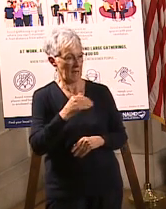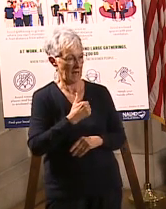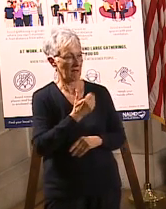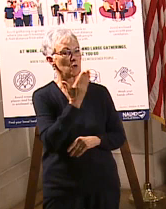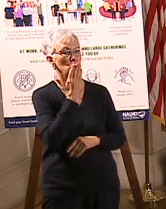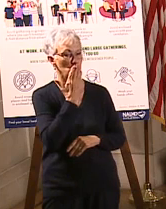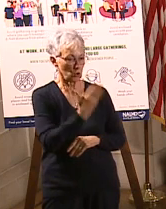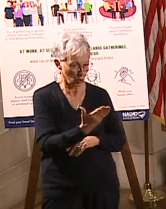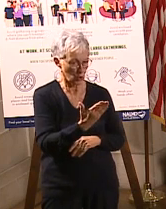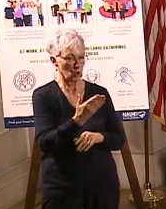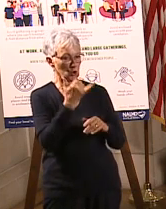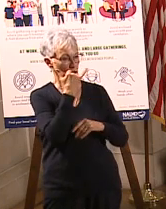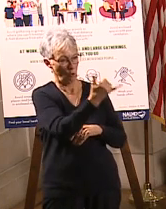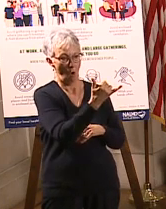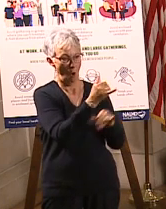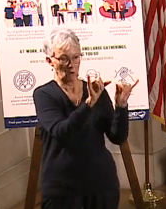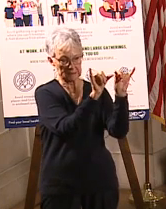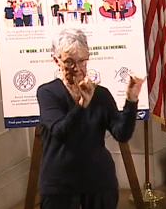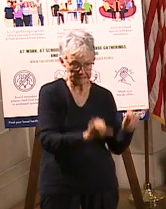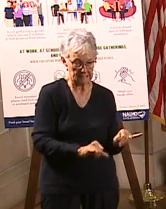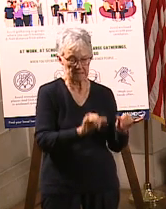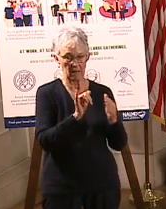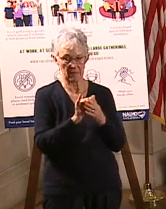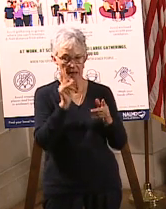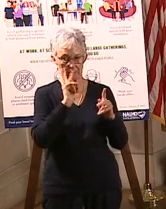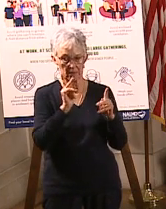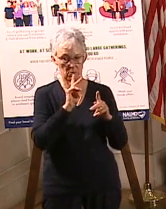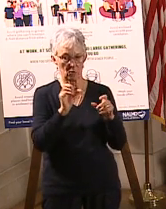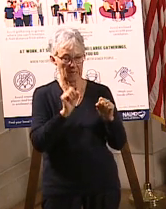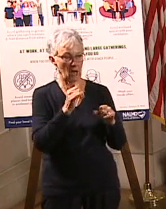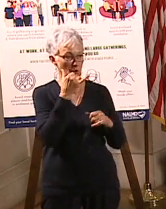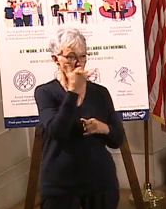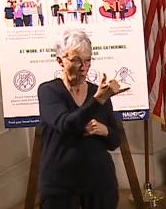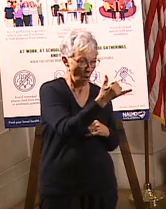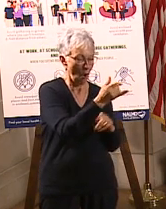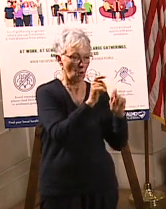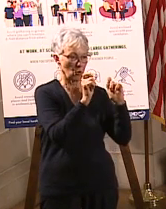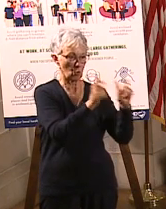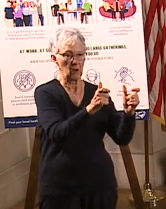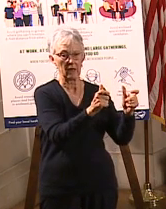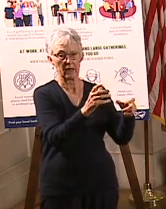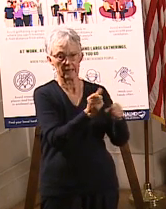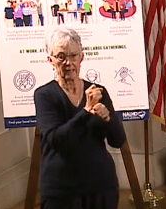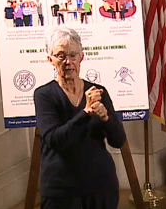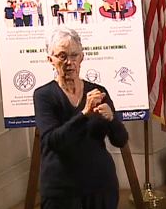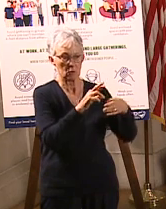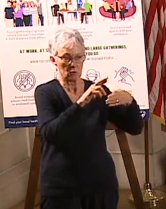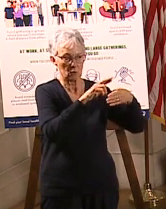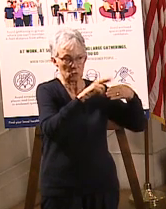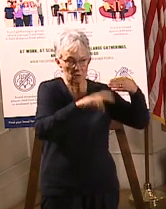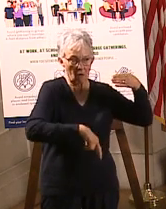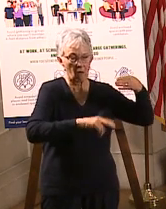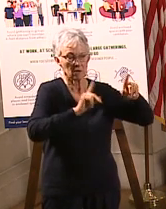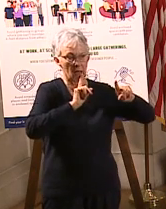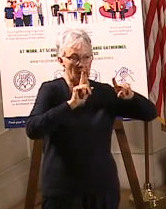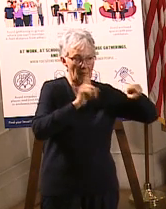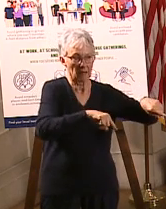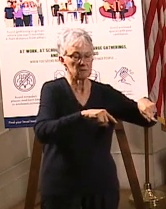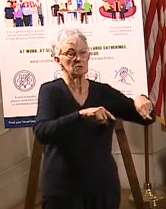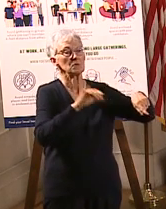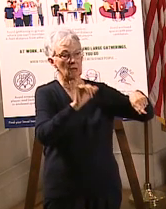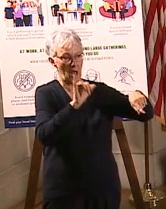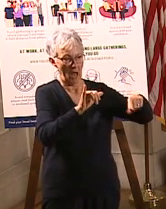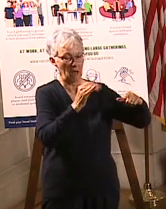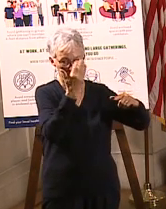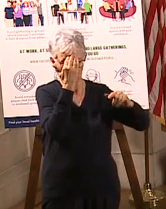having issues that like other states are seeing. We will be reviewing this product with you in more details